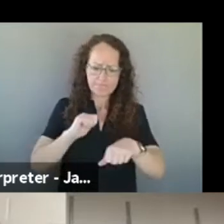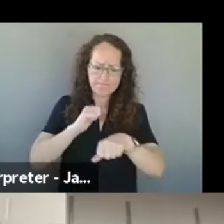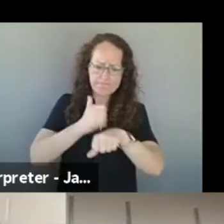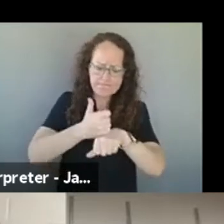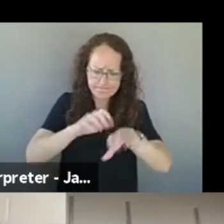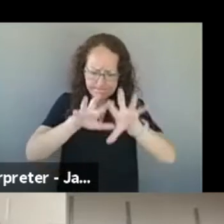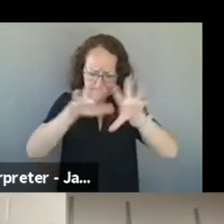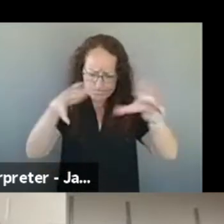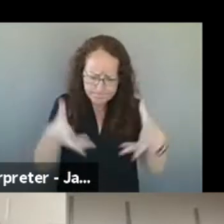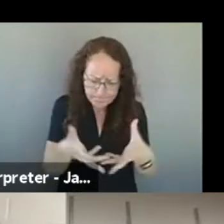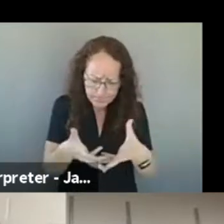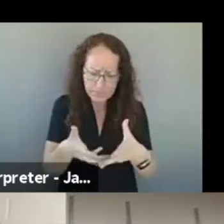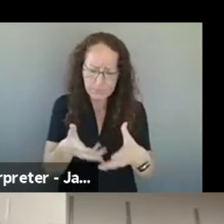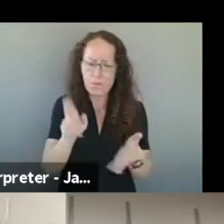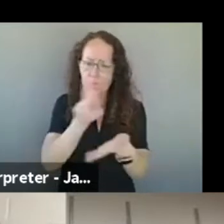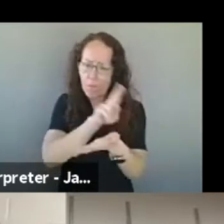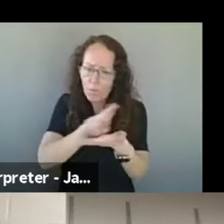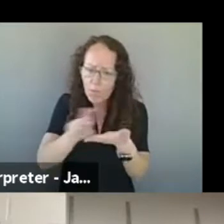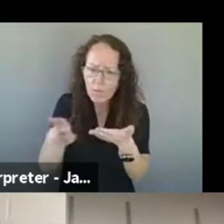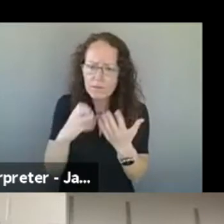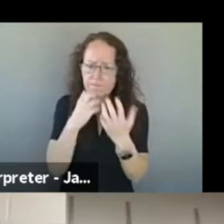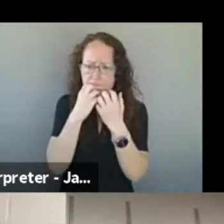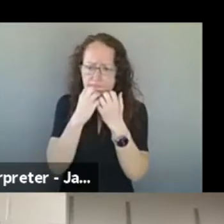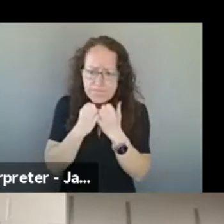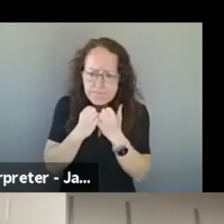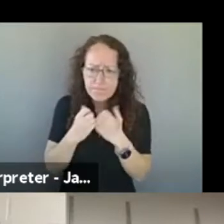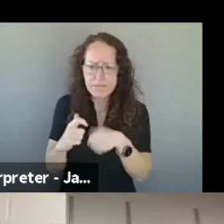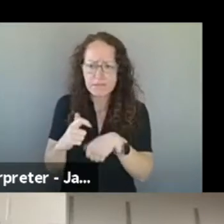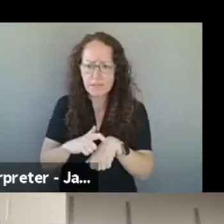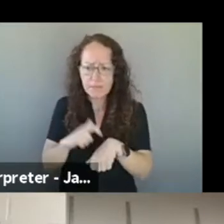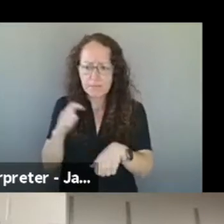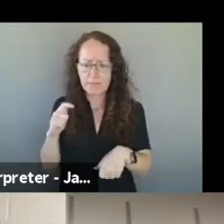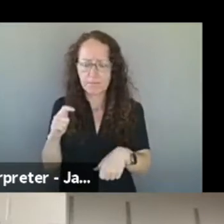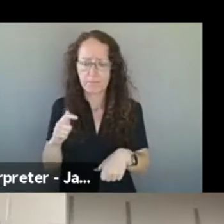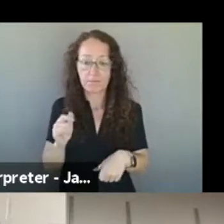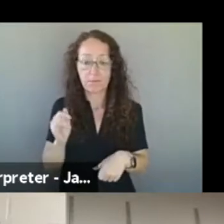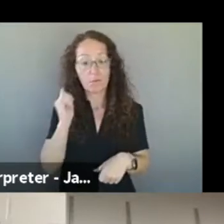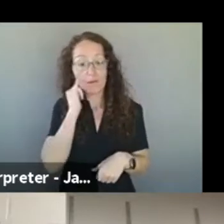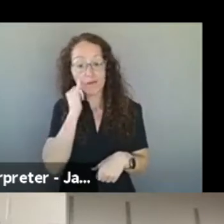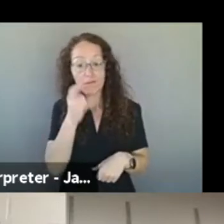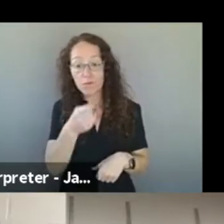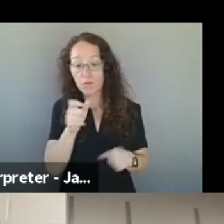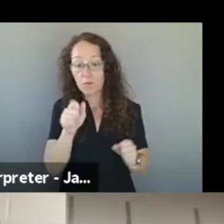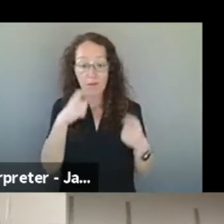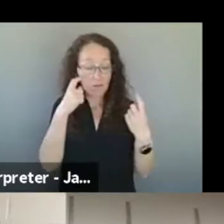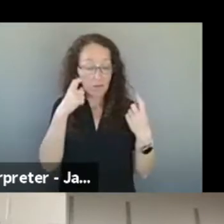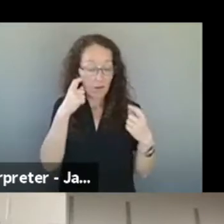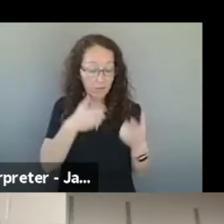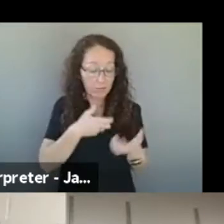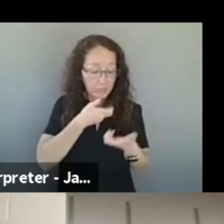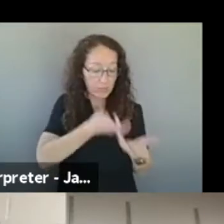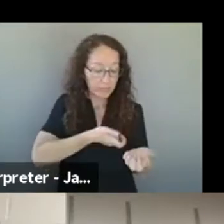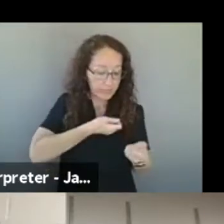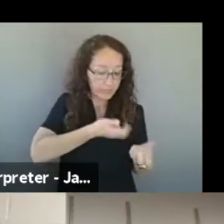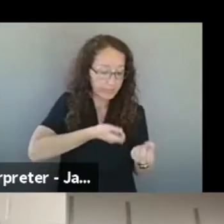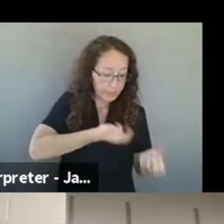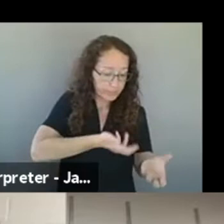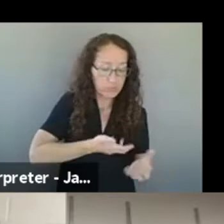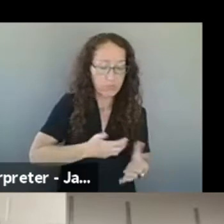time. And whether you are able to pour tears or just know